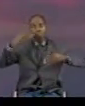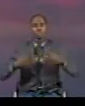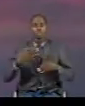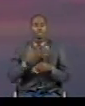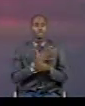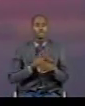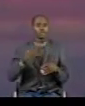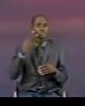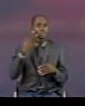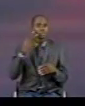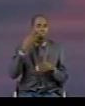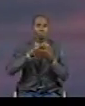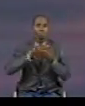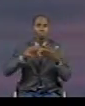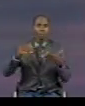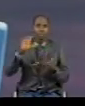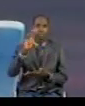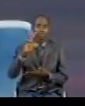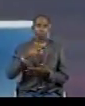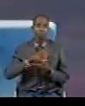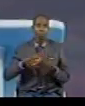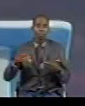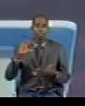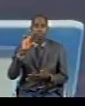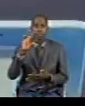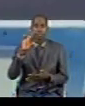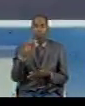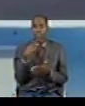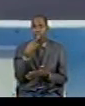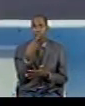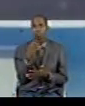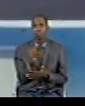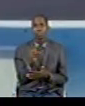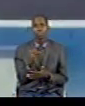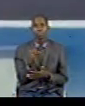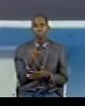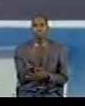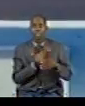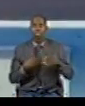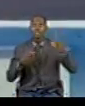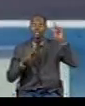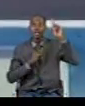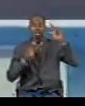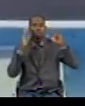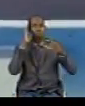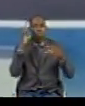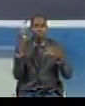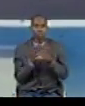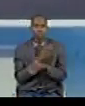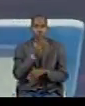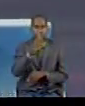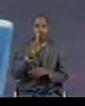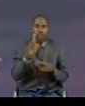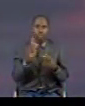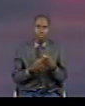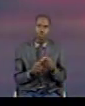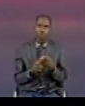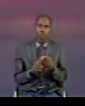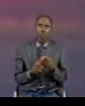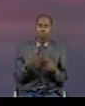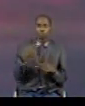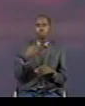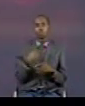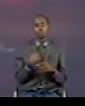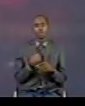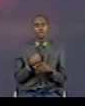verse 7, it says, and I will take you to me. I'll take you to me